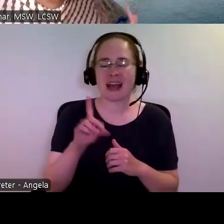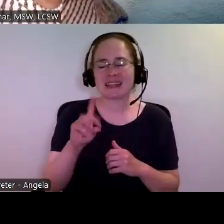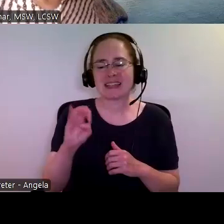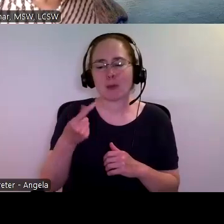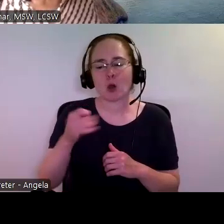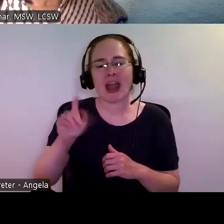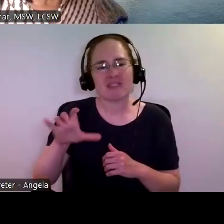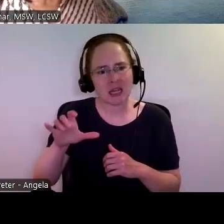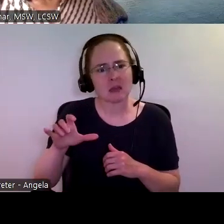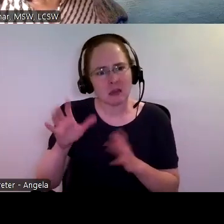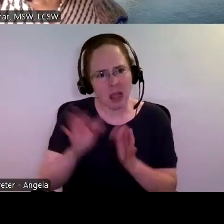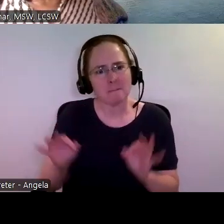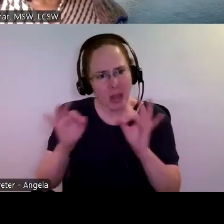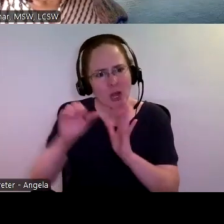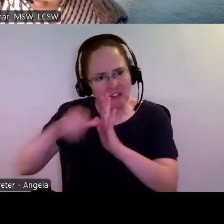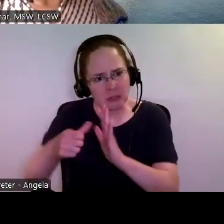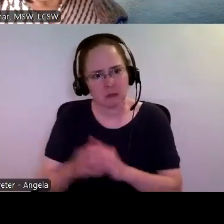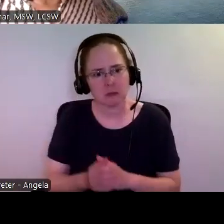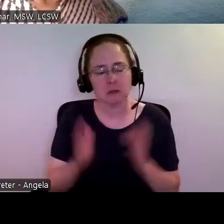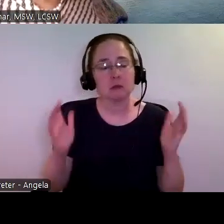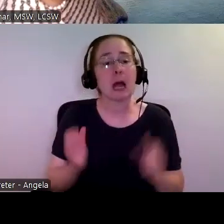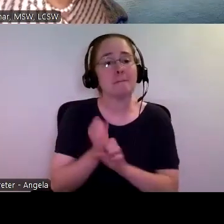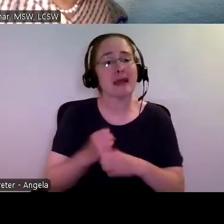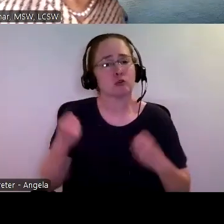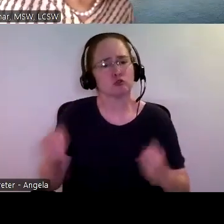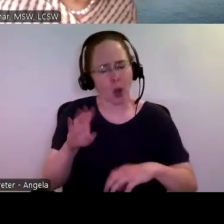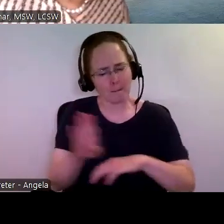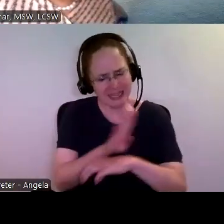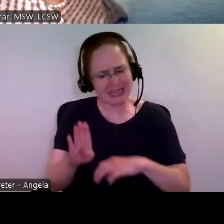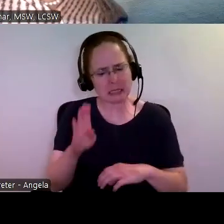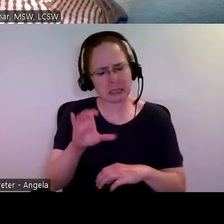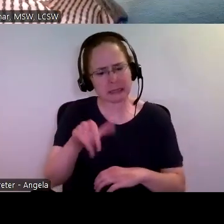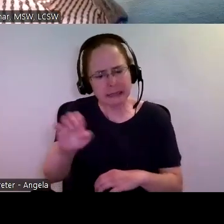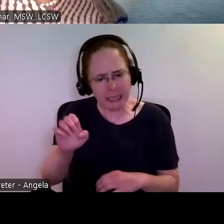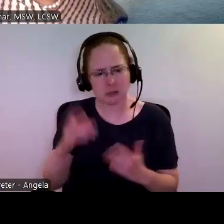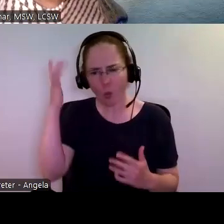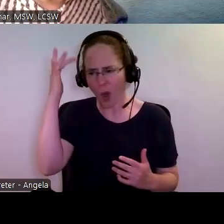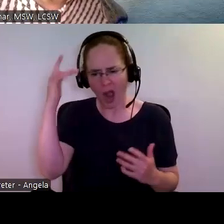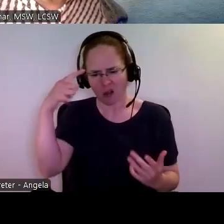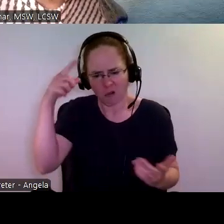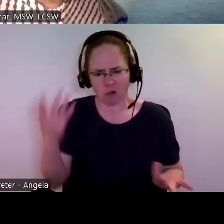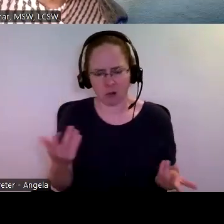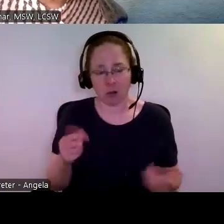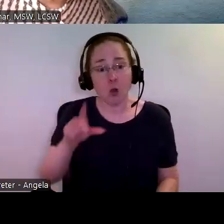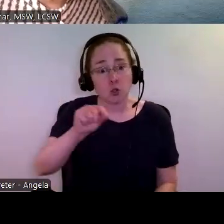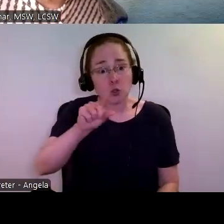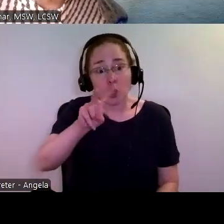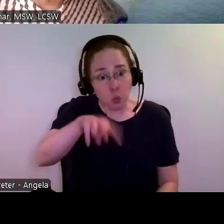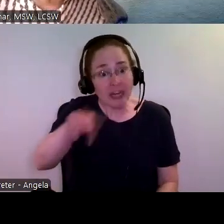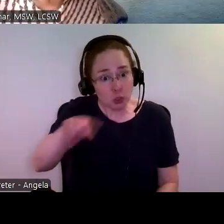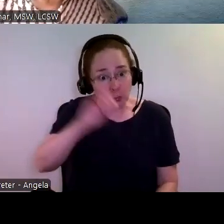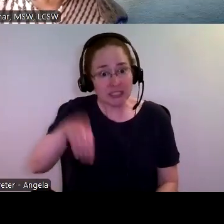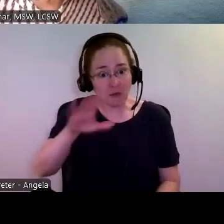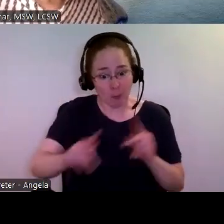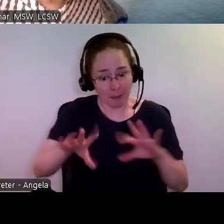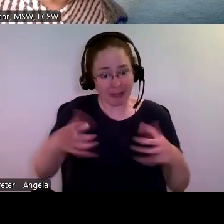this strong business case. Why? Why should we? When it's 22% of a population, which